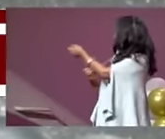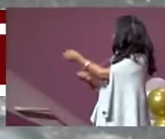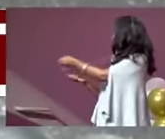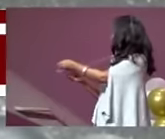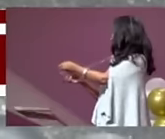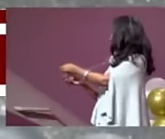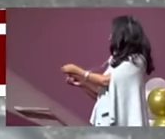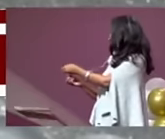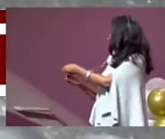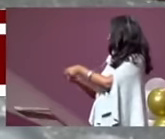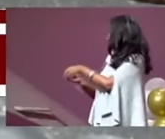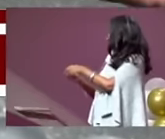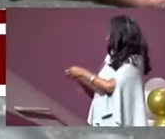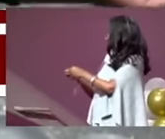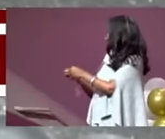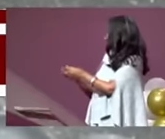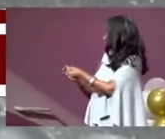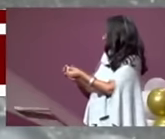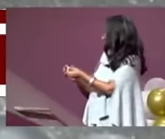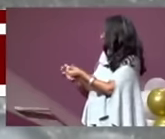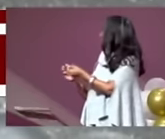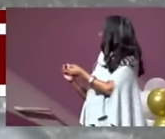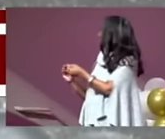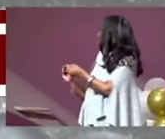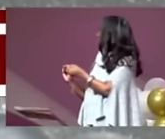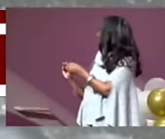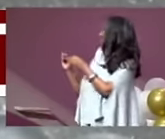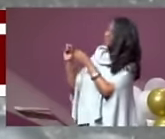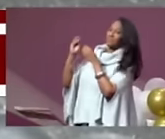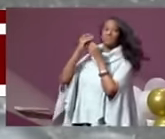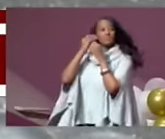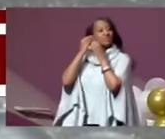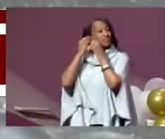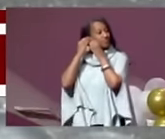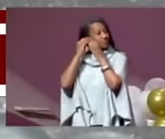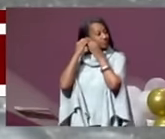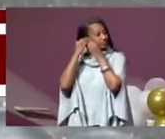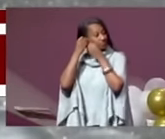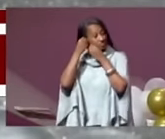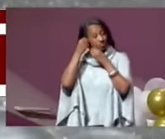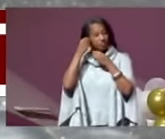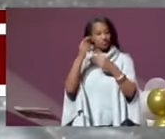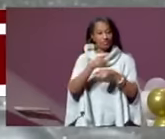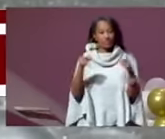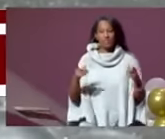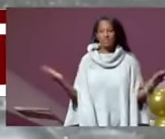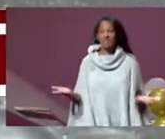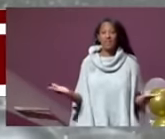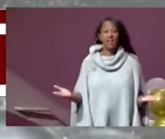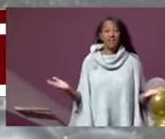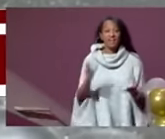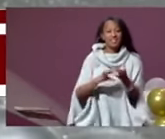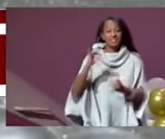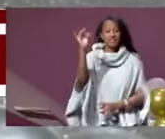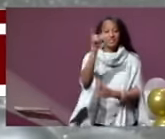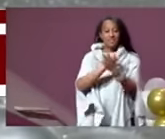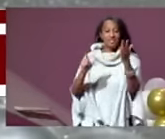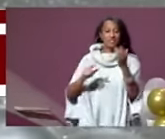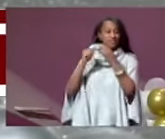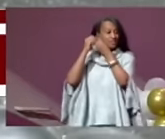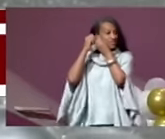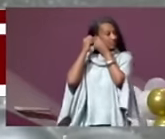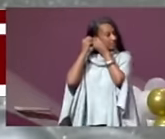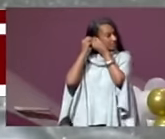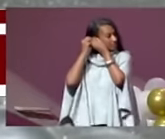today, but you made it. You're here. You're here in the presence of the Lord.